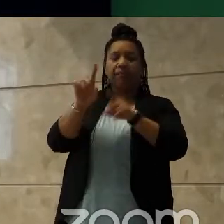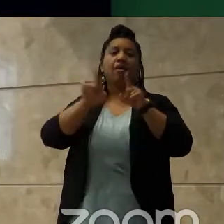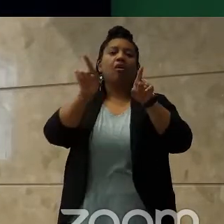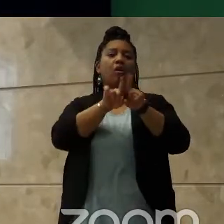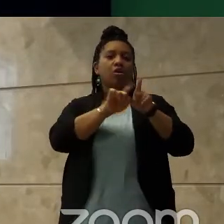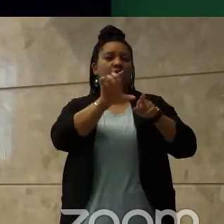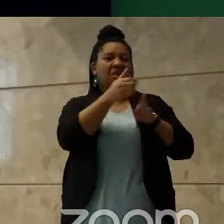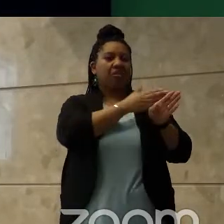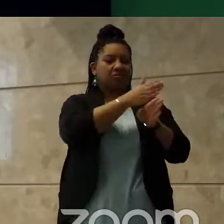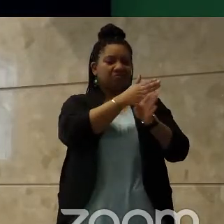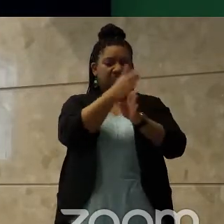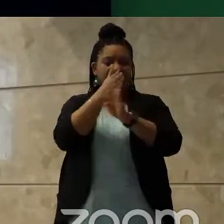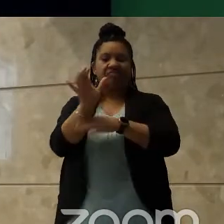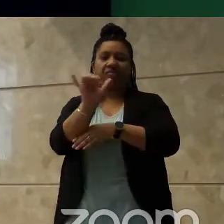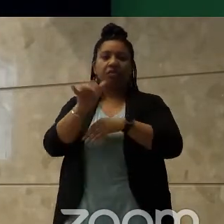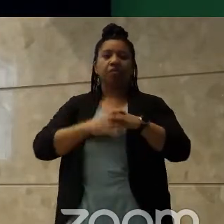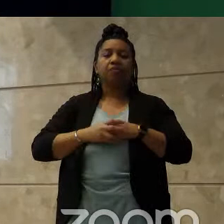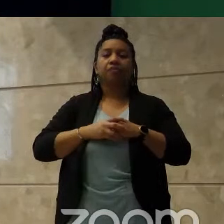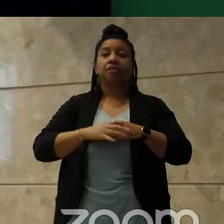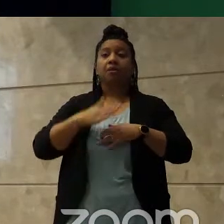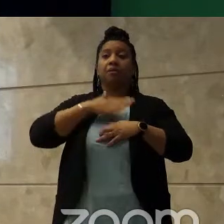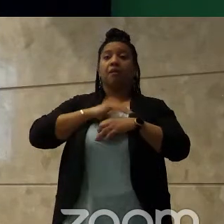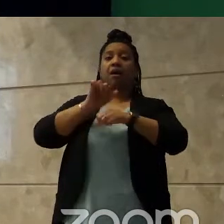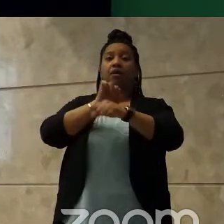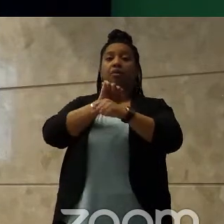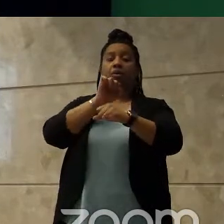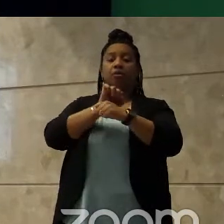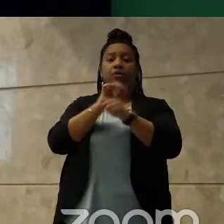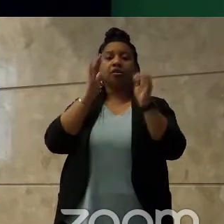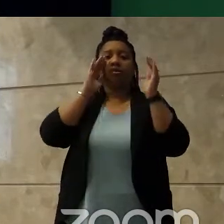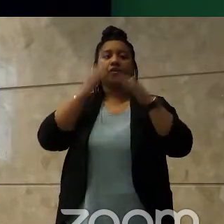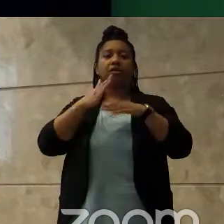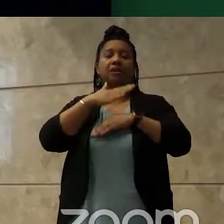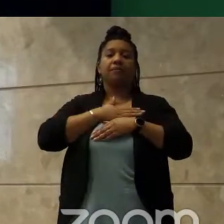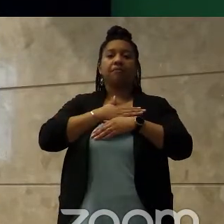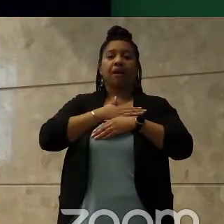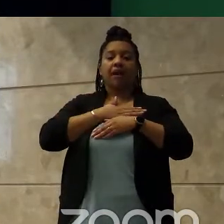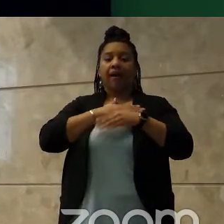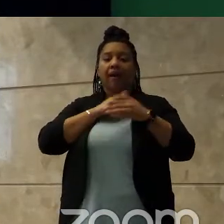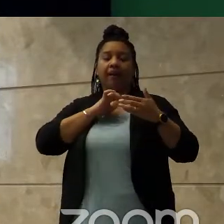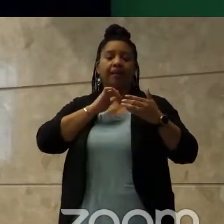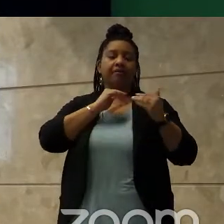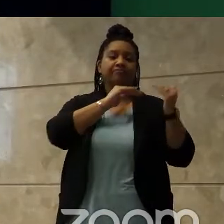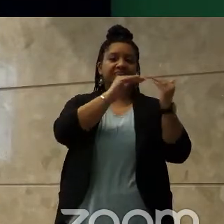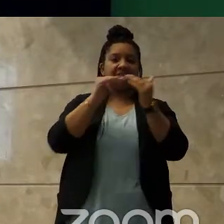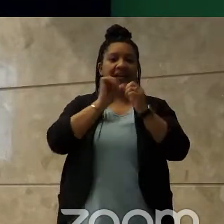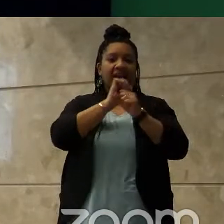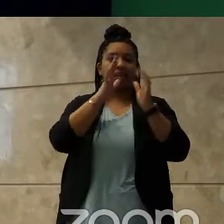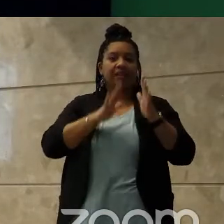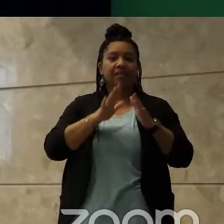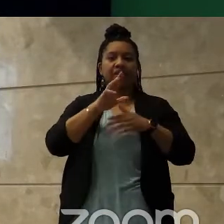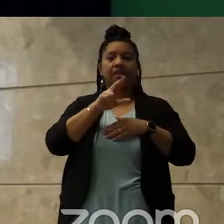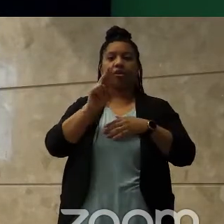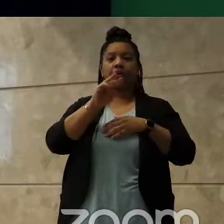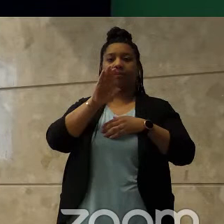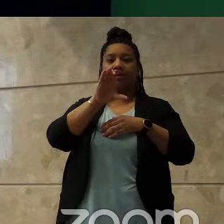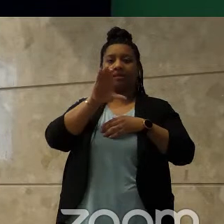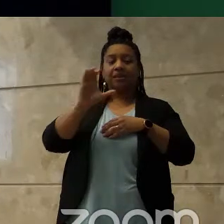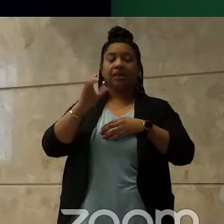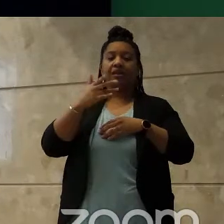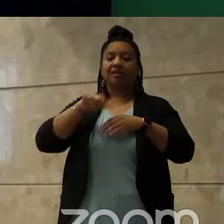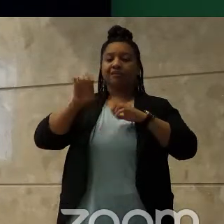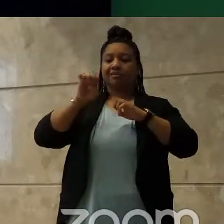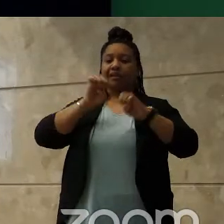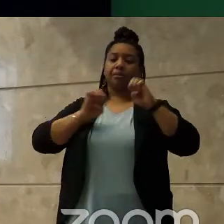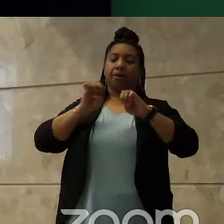areas also. And so my work has focused with my colleagues at UMBC on this experiment.